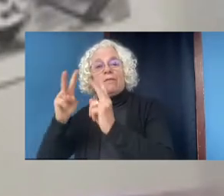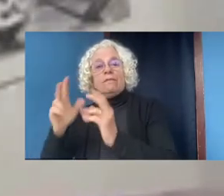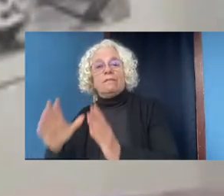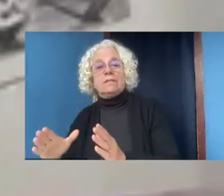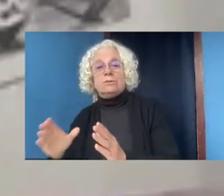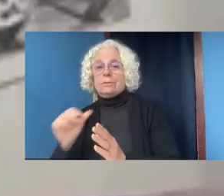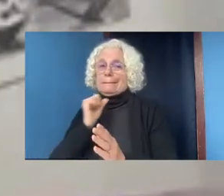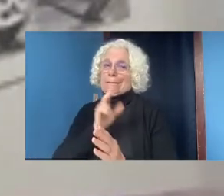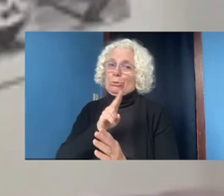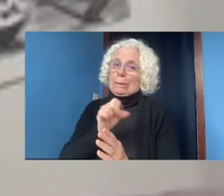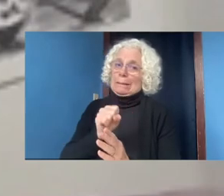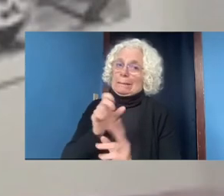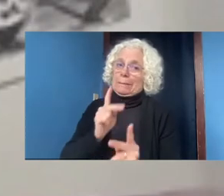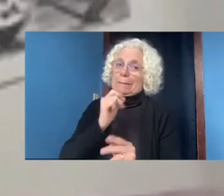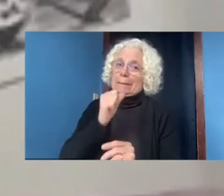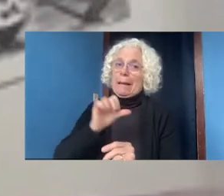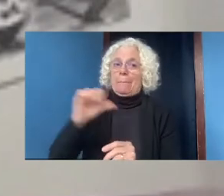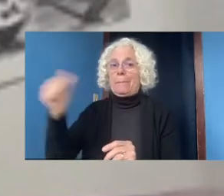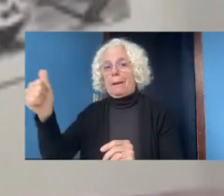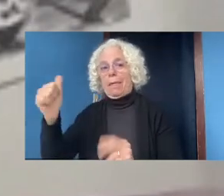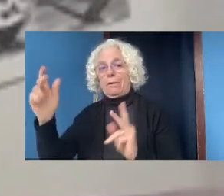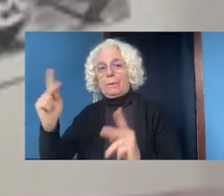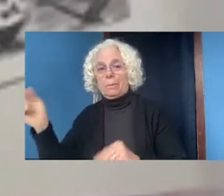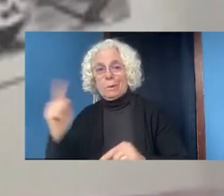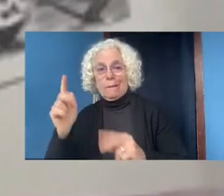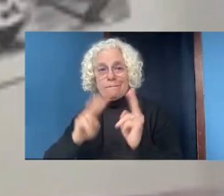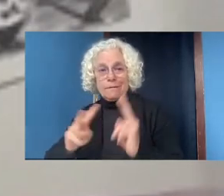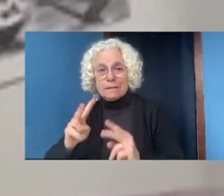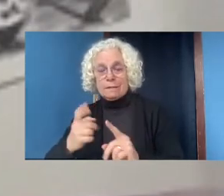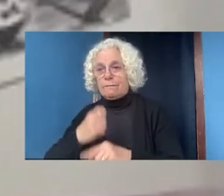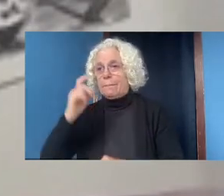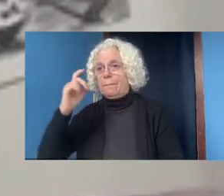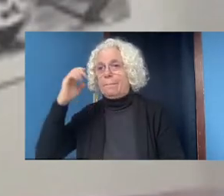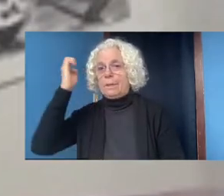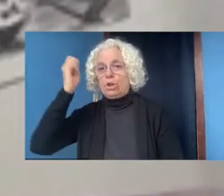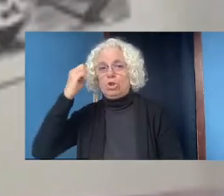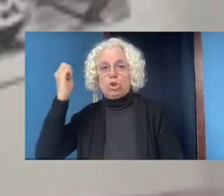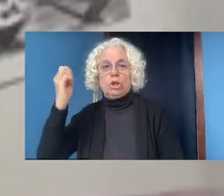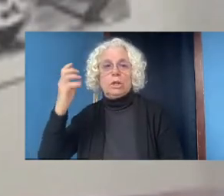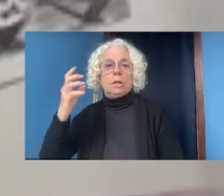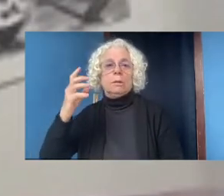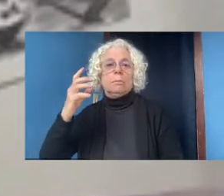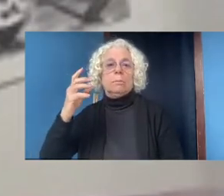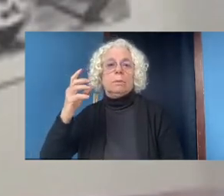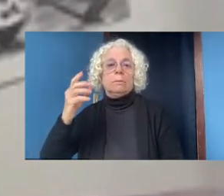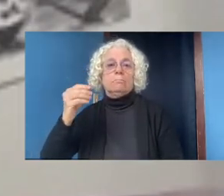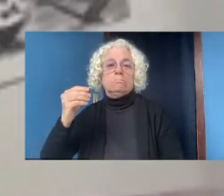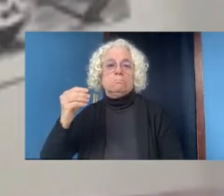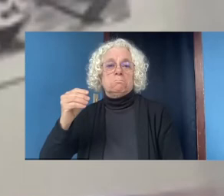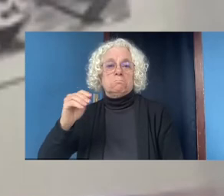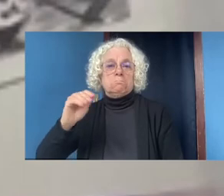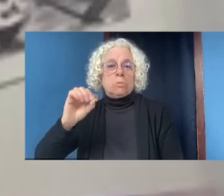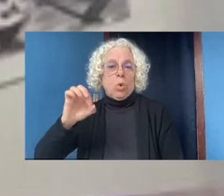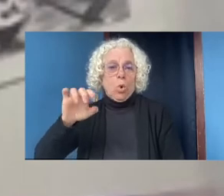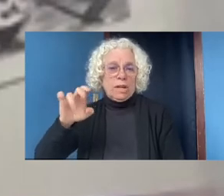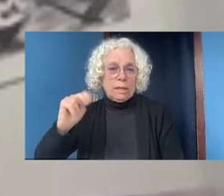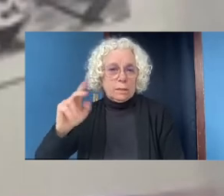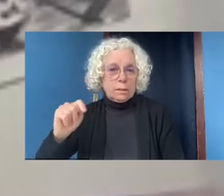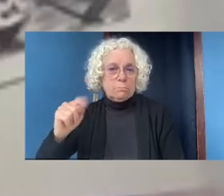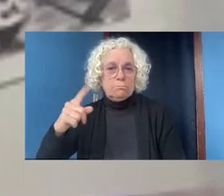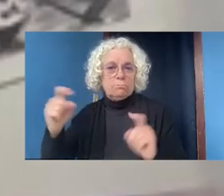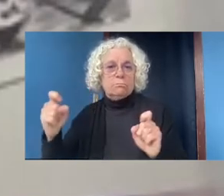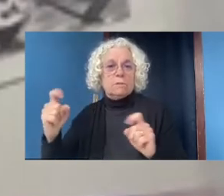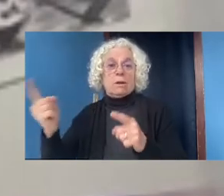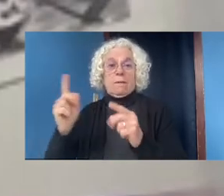country so much, but from Europe and the Orient come to visit. And they